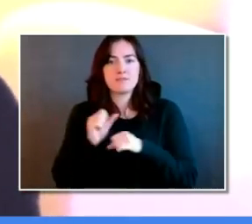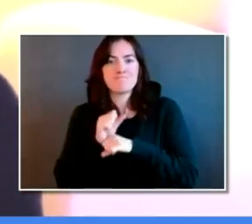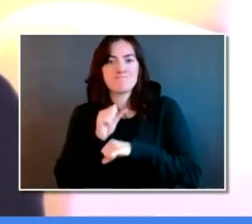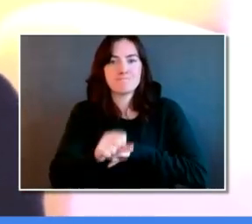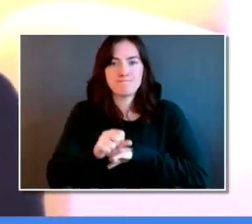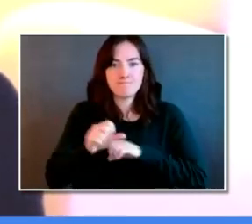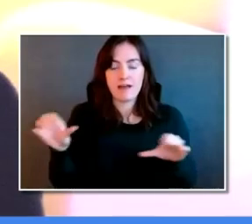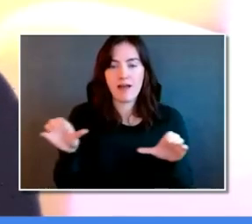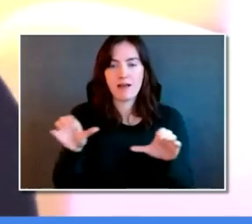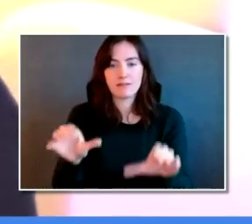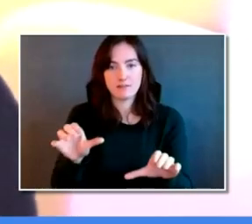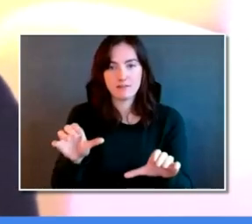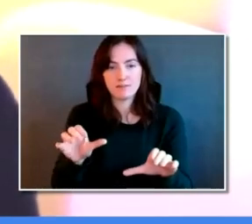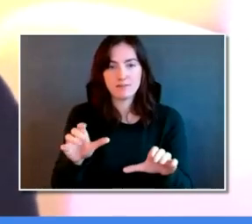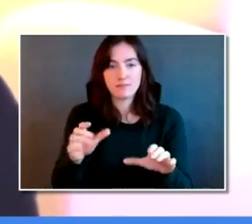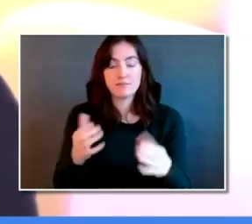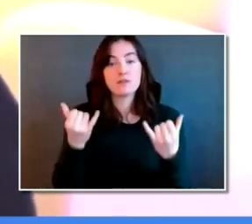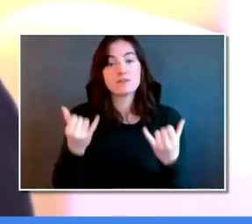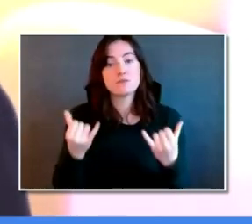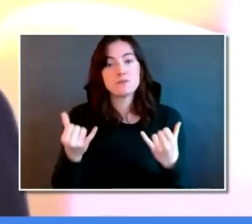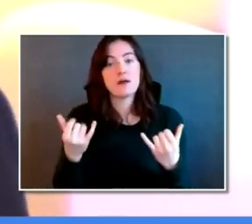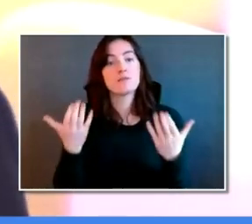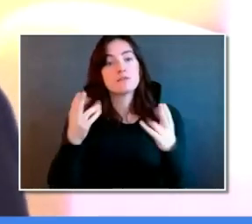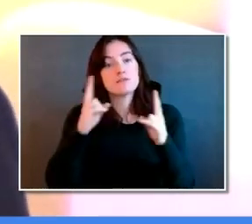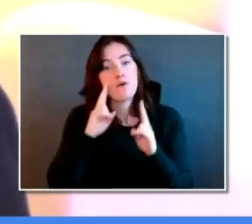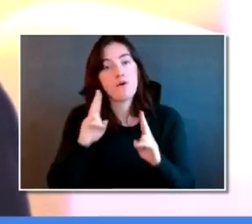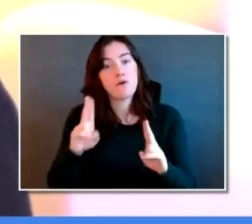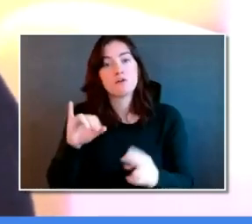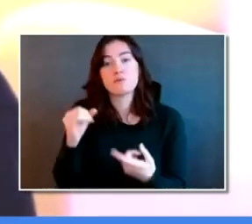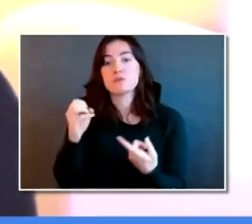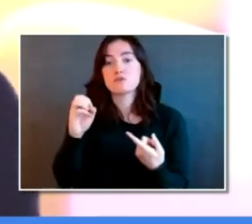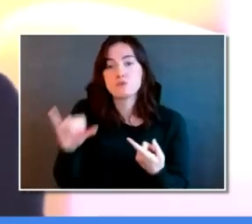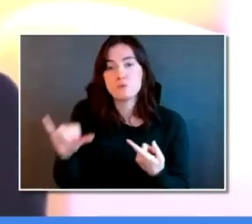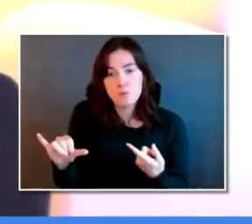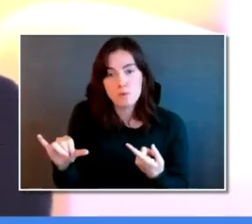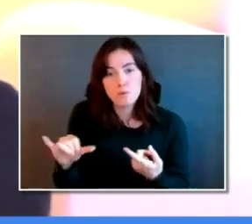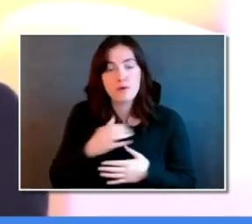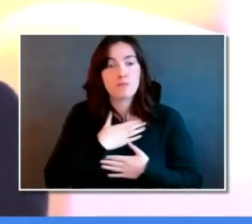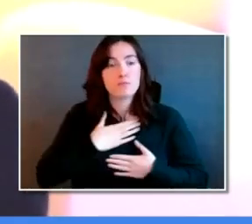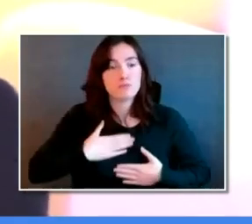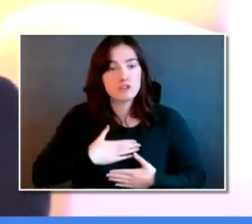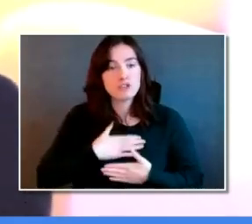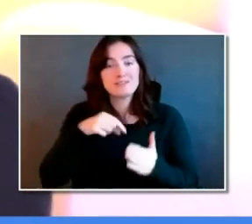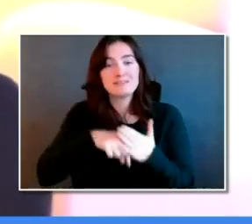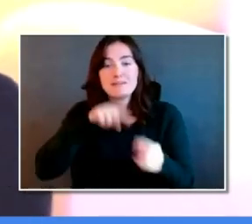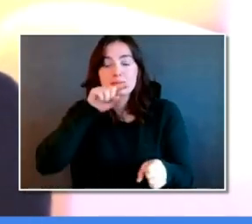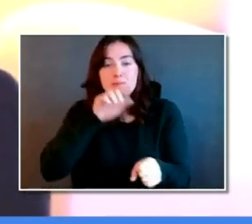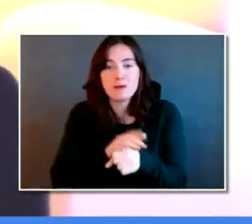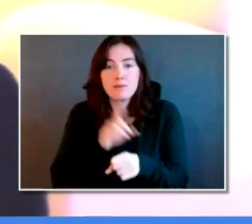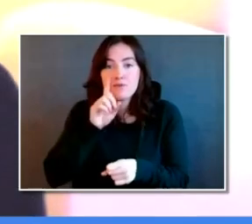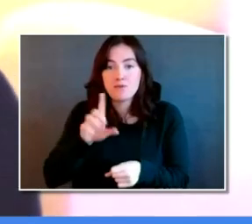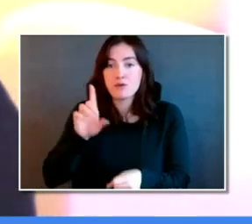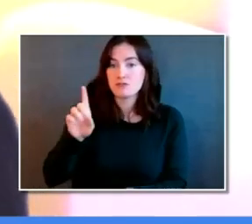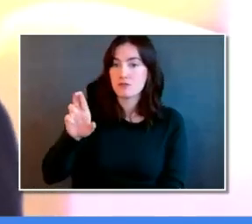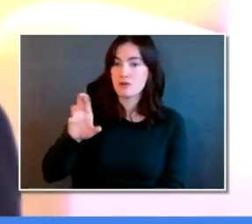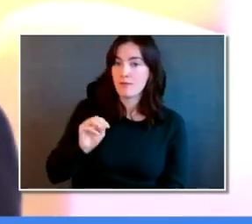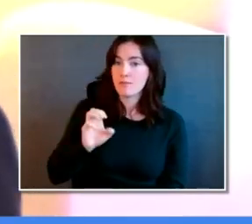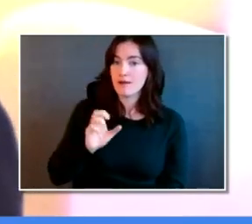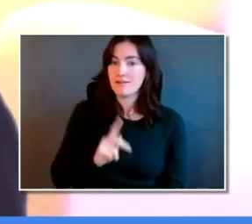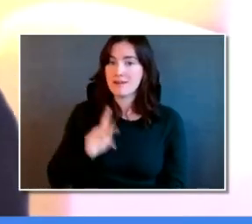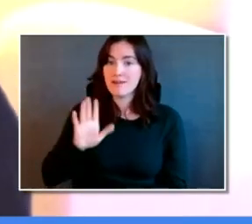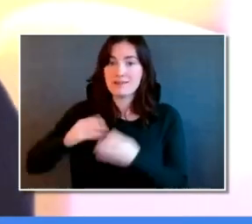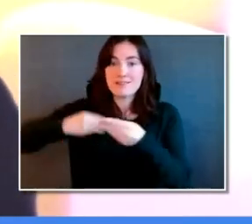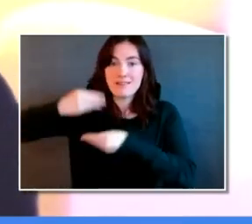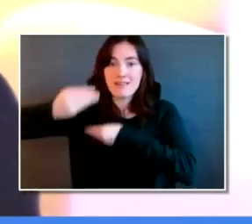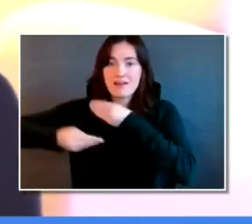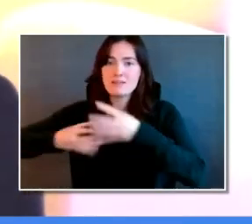with joy, with appreciation, and with a deep commitment to moving forward Dr. King's legacy by being